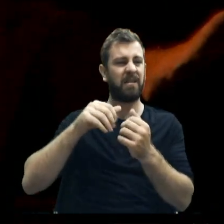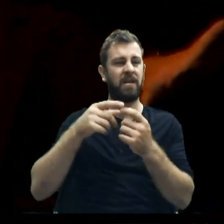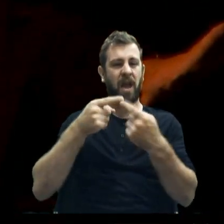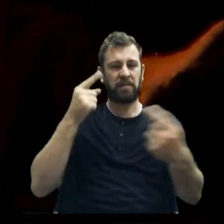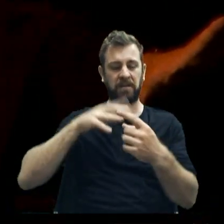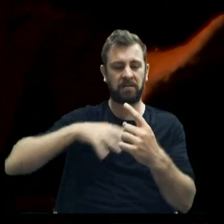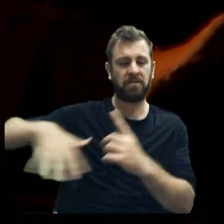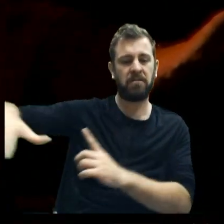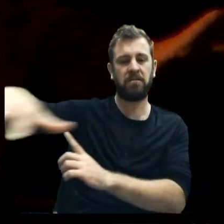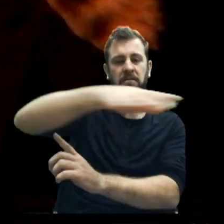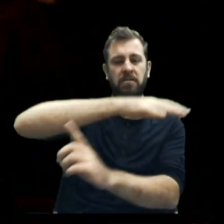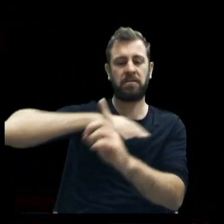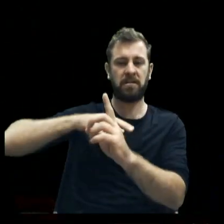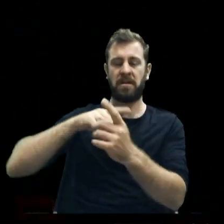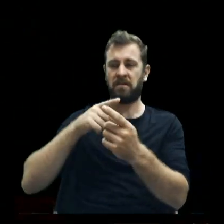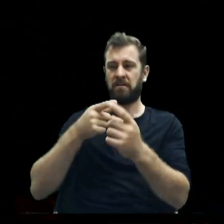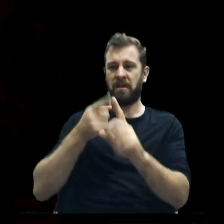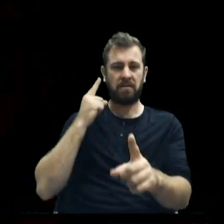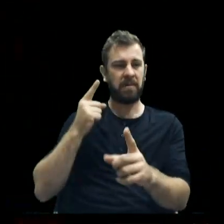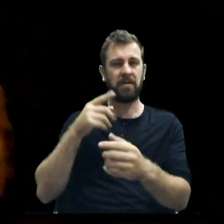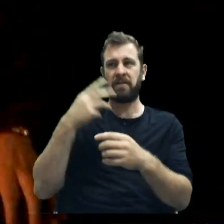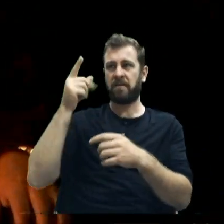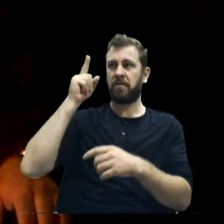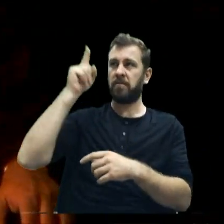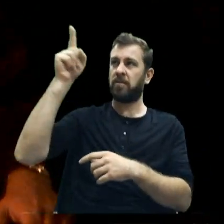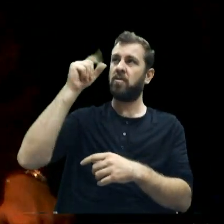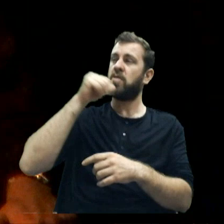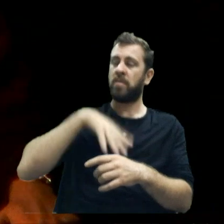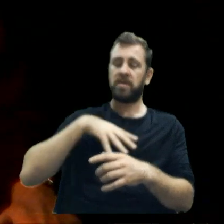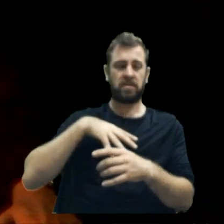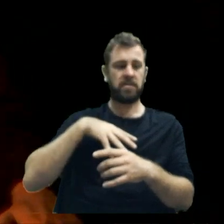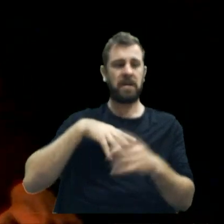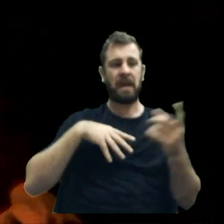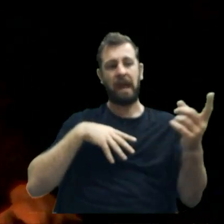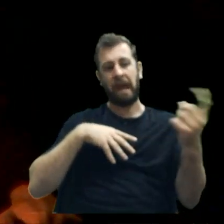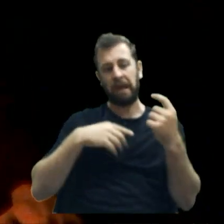of Rasulullah with him. He's asking me to come and help him.